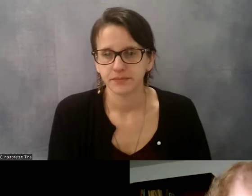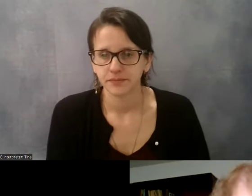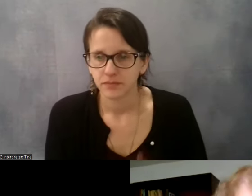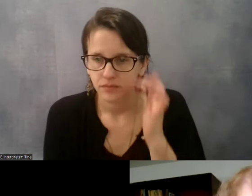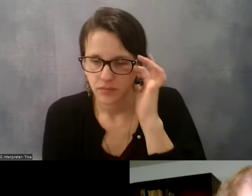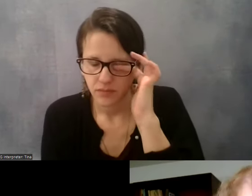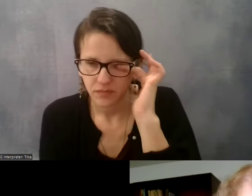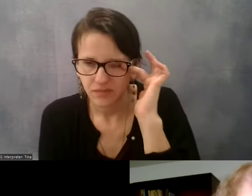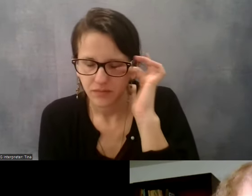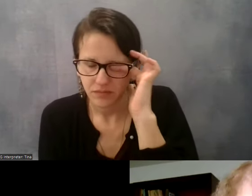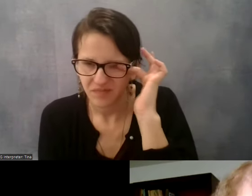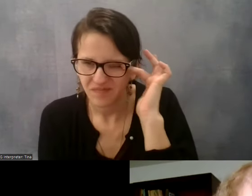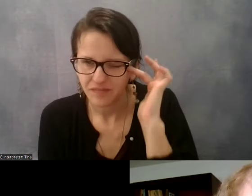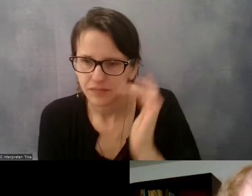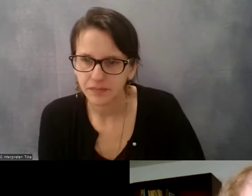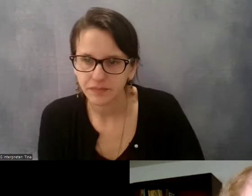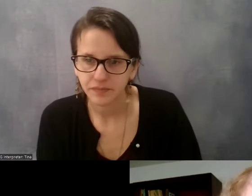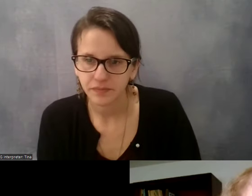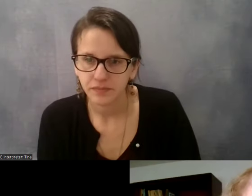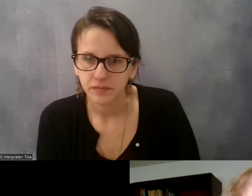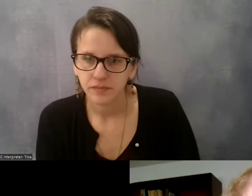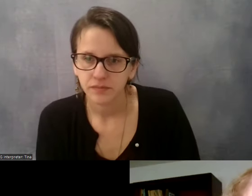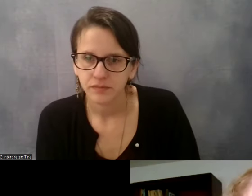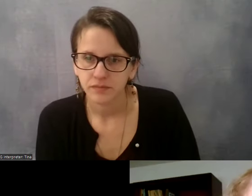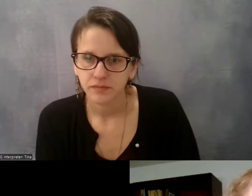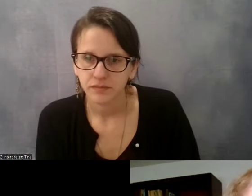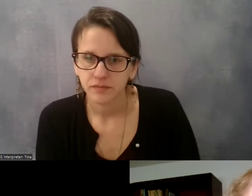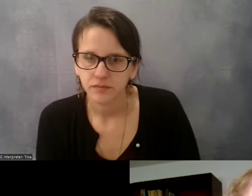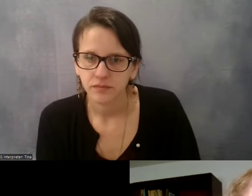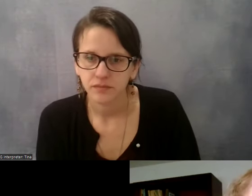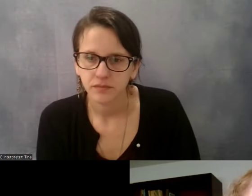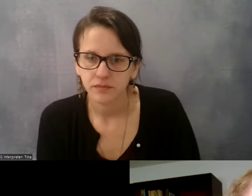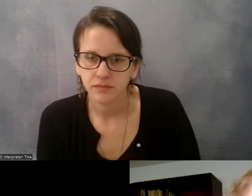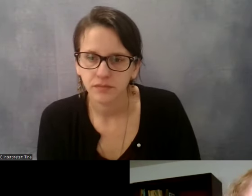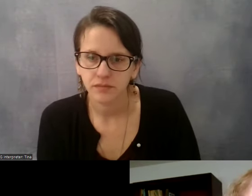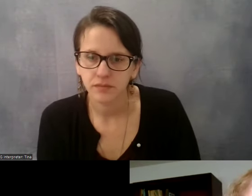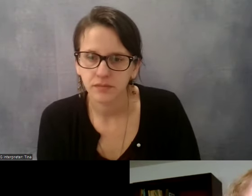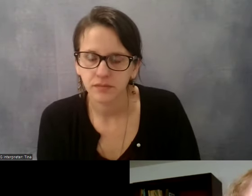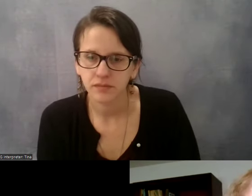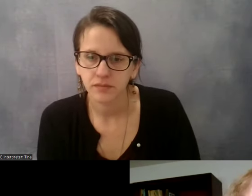Other questions? Thank you. Yep. All right.